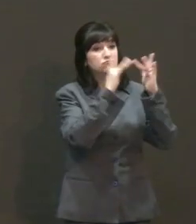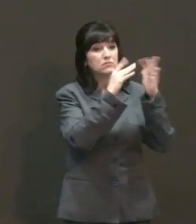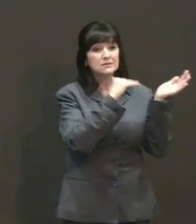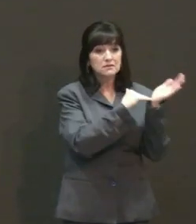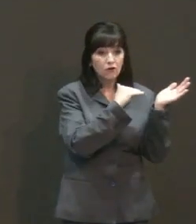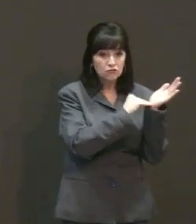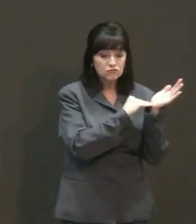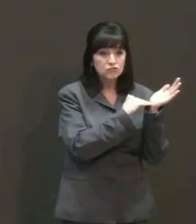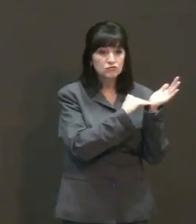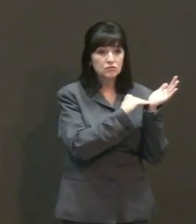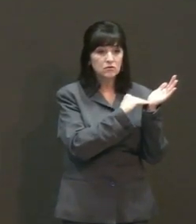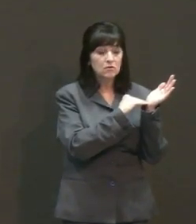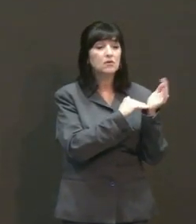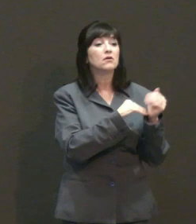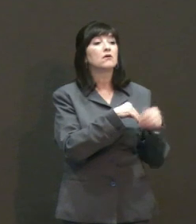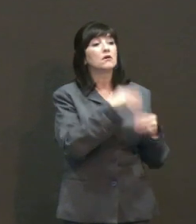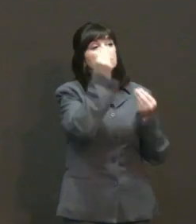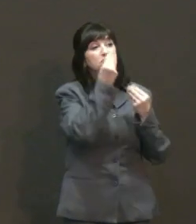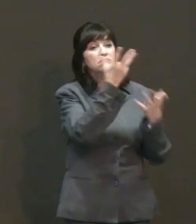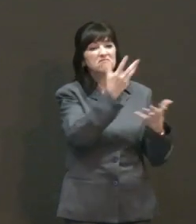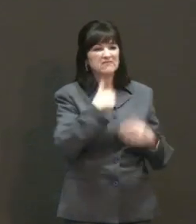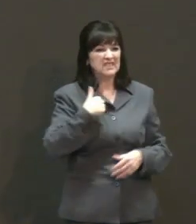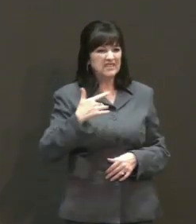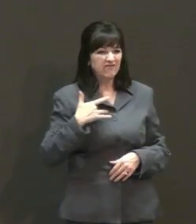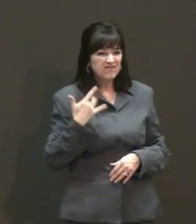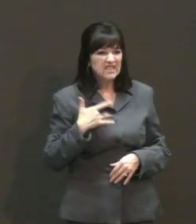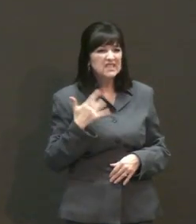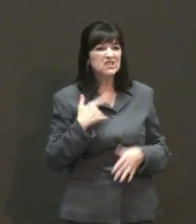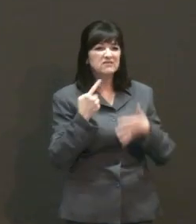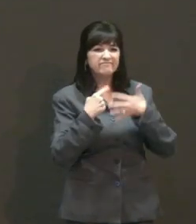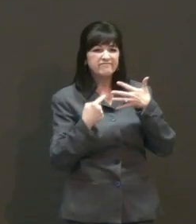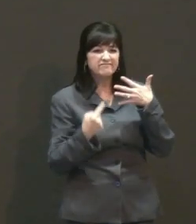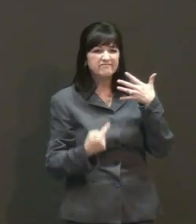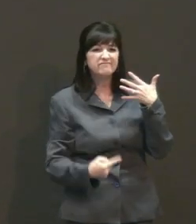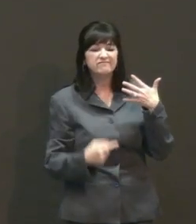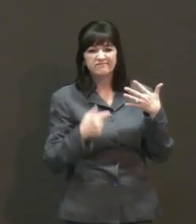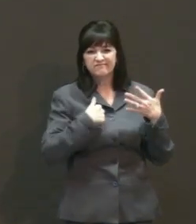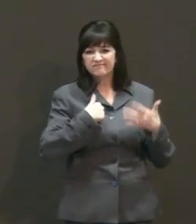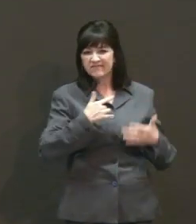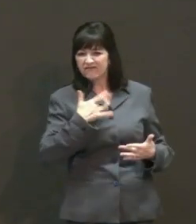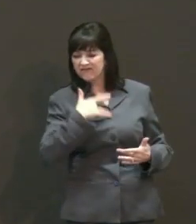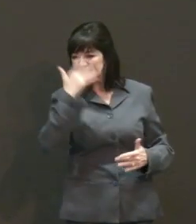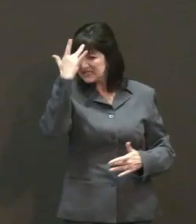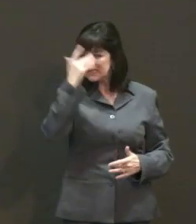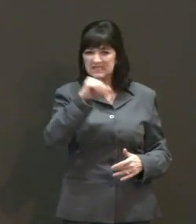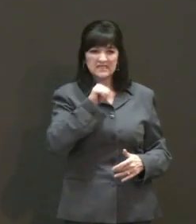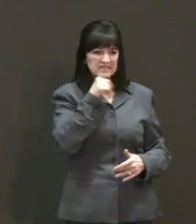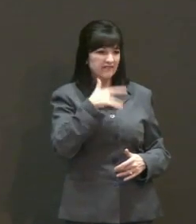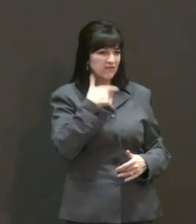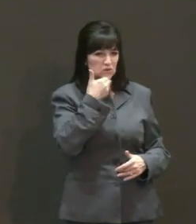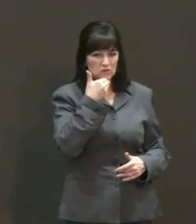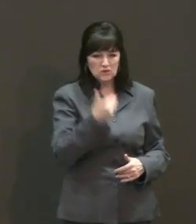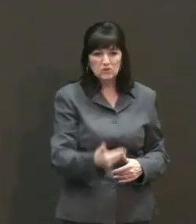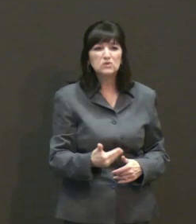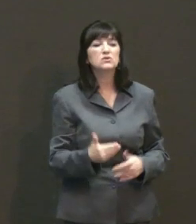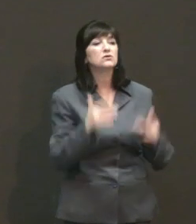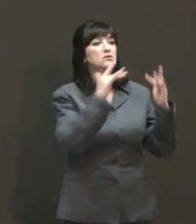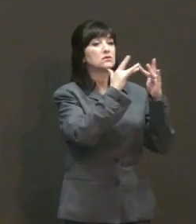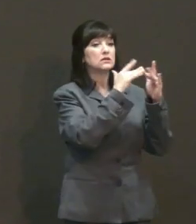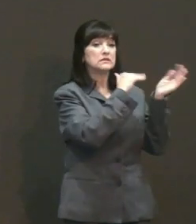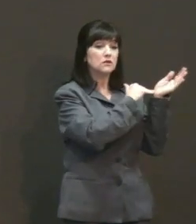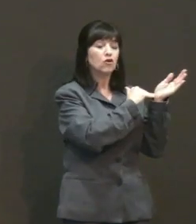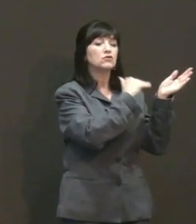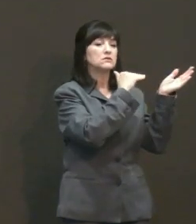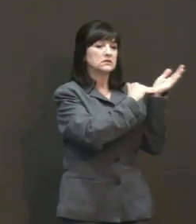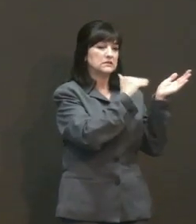because they are symptomatic, they've contacted their primary care physician or the helpline numbers and have been referred to one